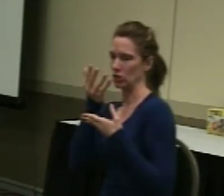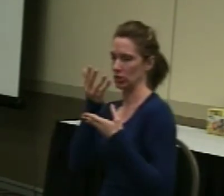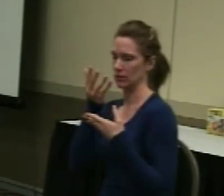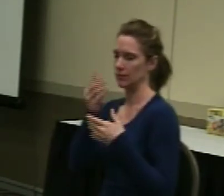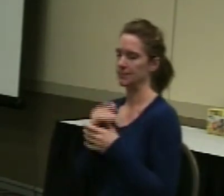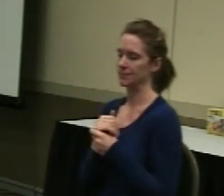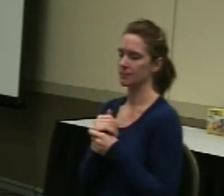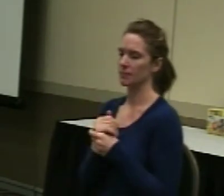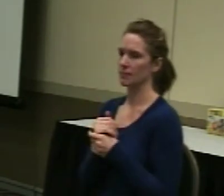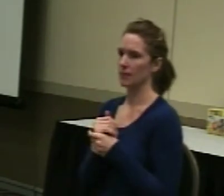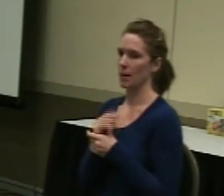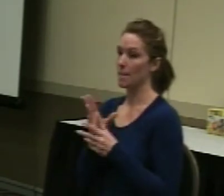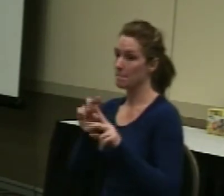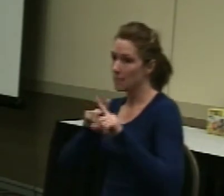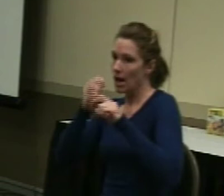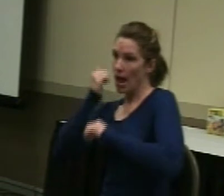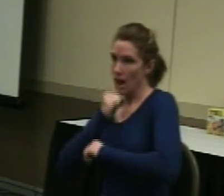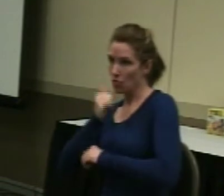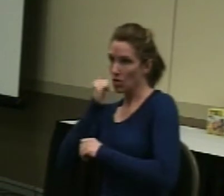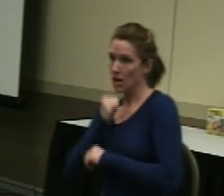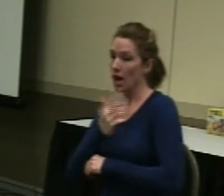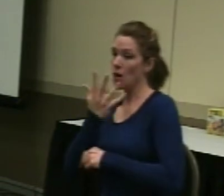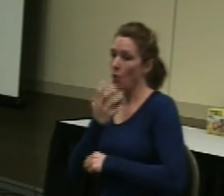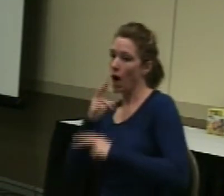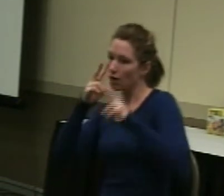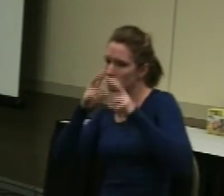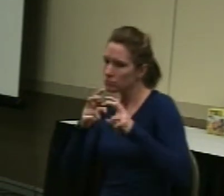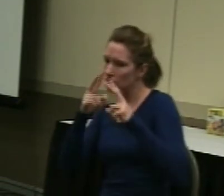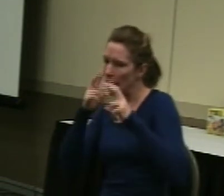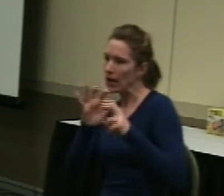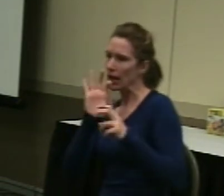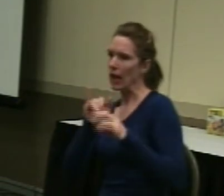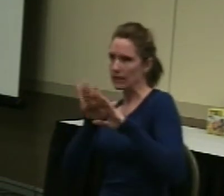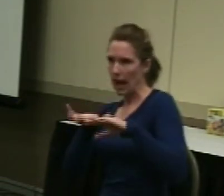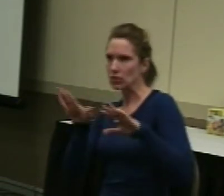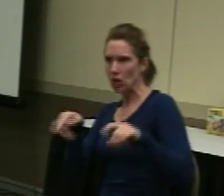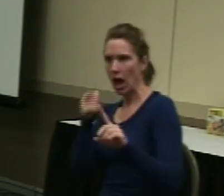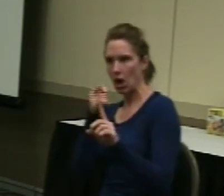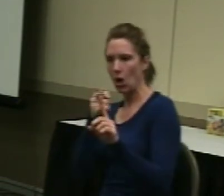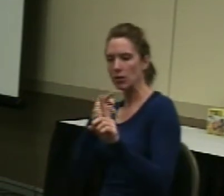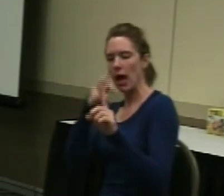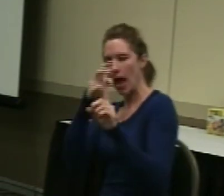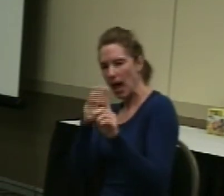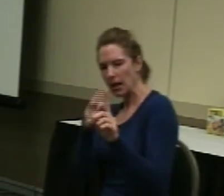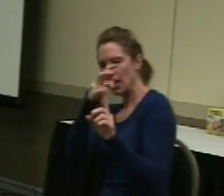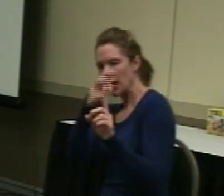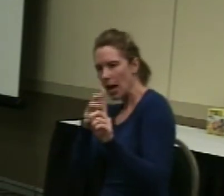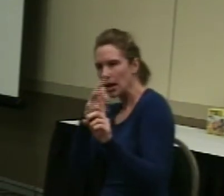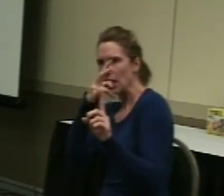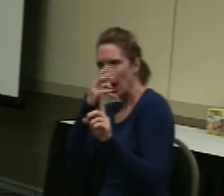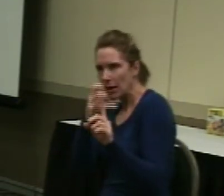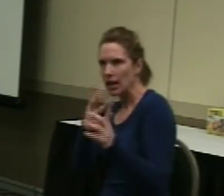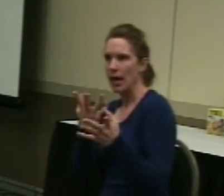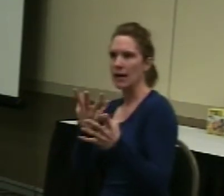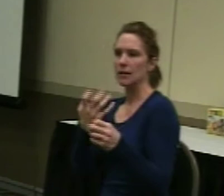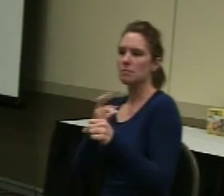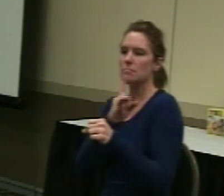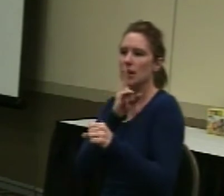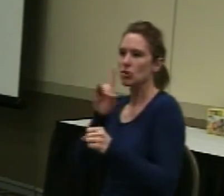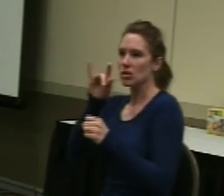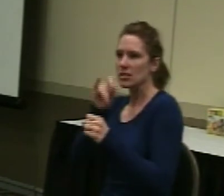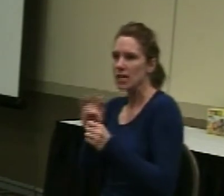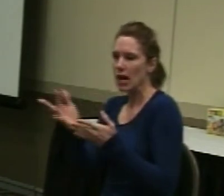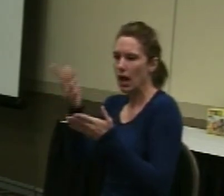we'll be taking on a daily and, weekly basis to make decisions. So ongoing